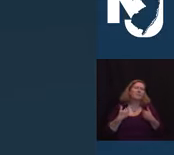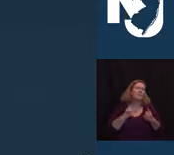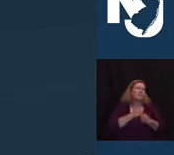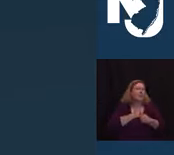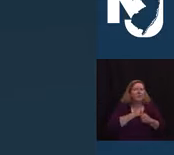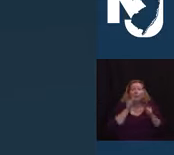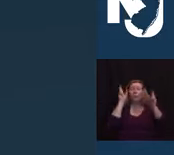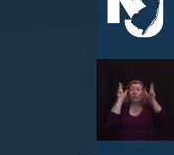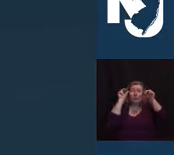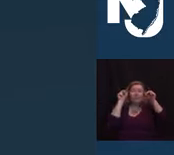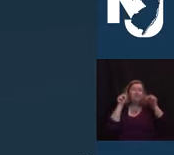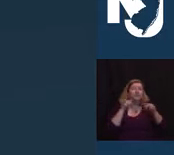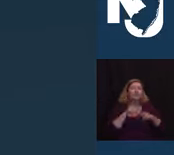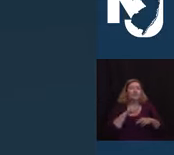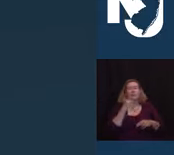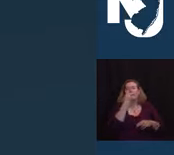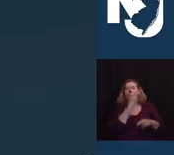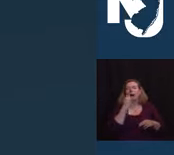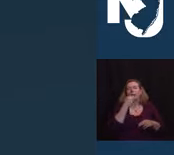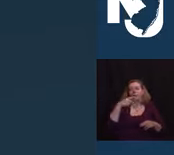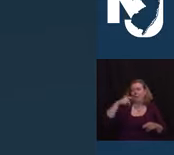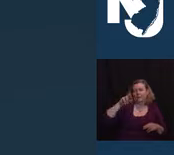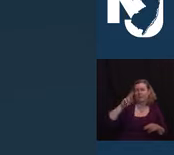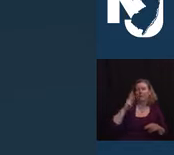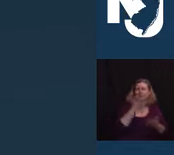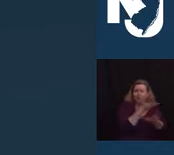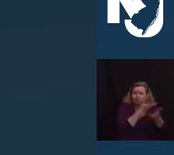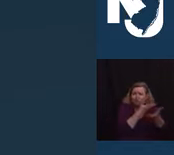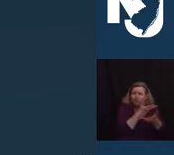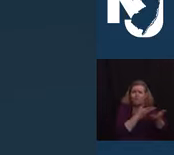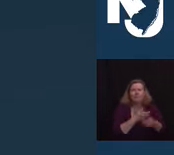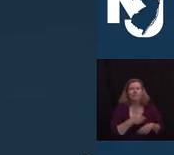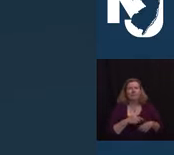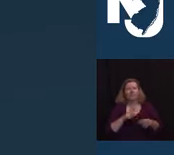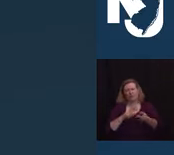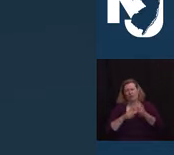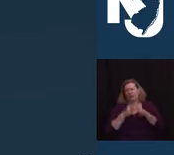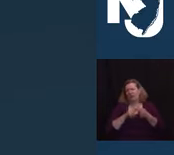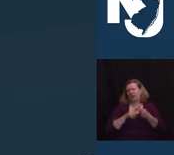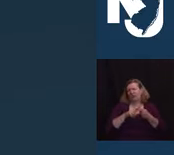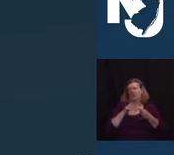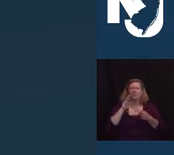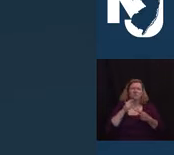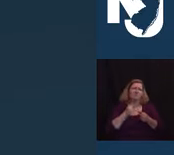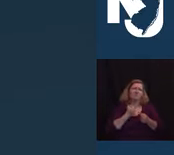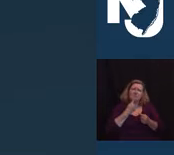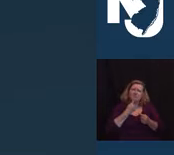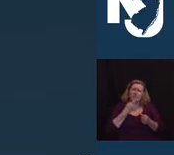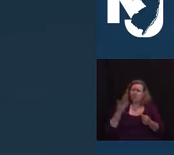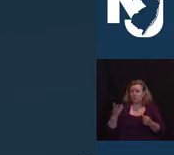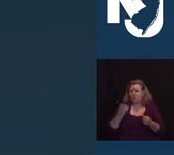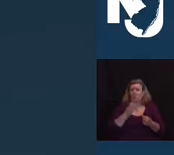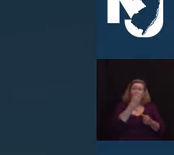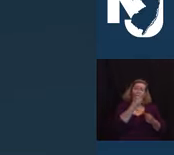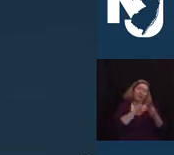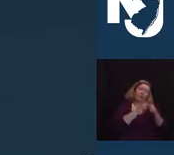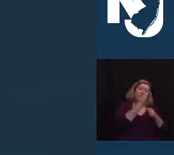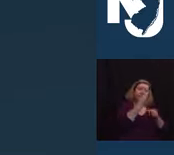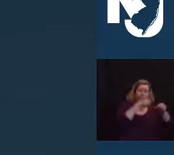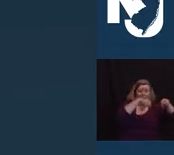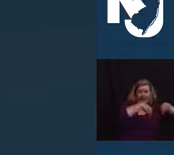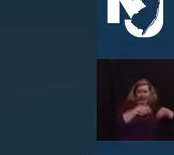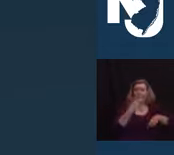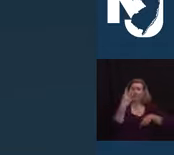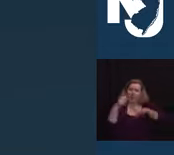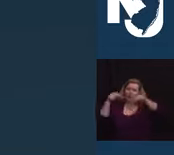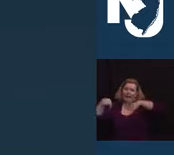Monmouth Park. She'll be missed by all her friends, both two- and four-legged. Erin is now rejoined